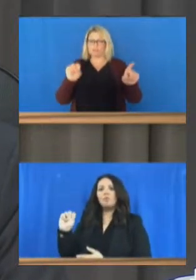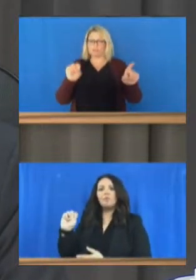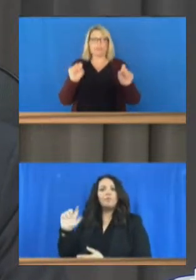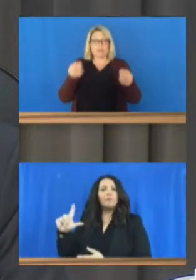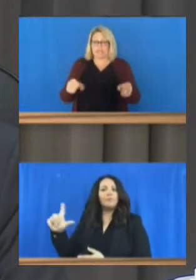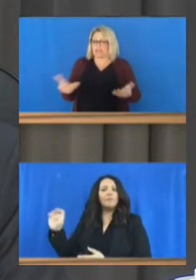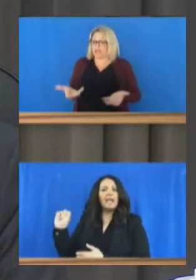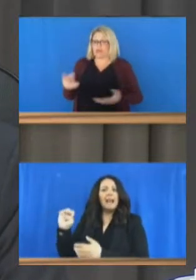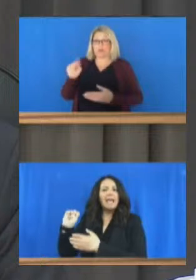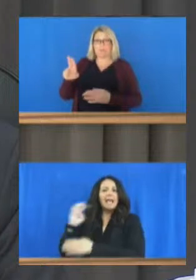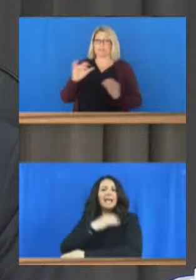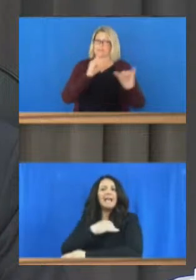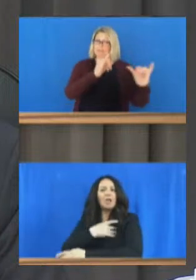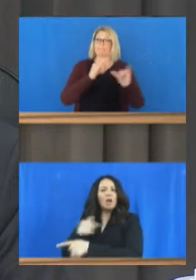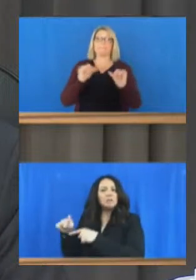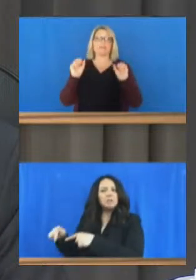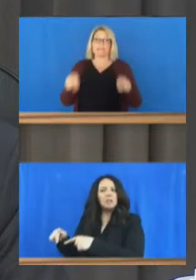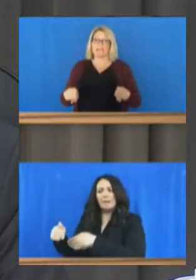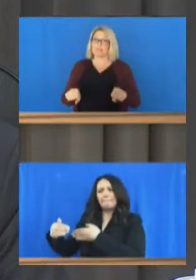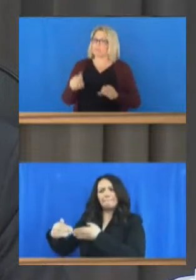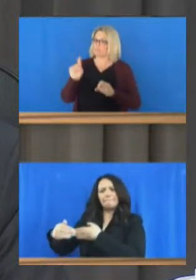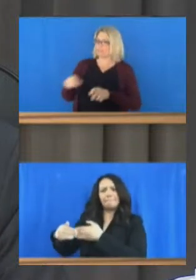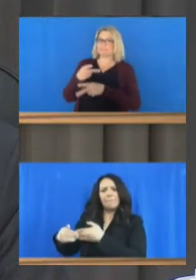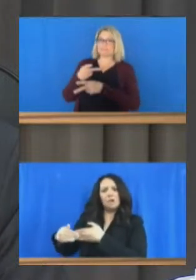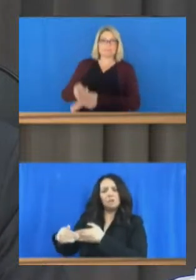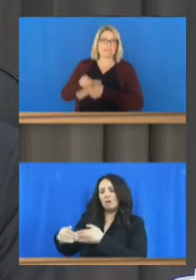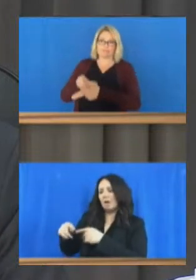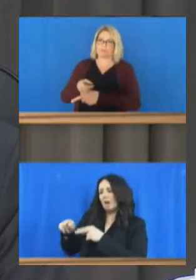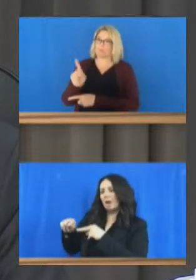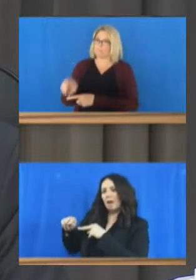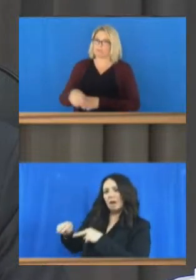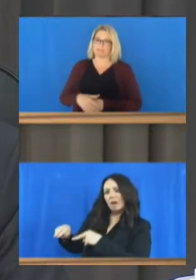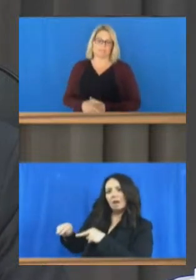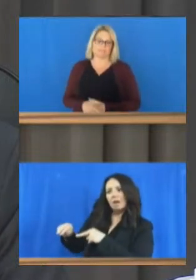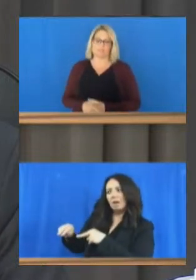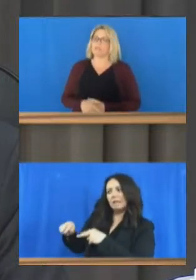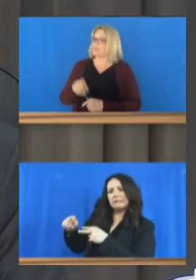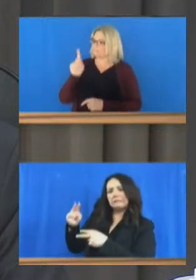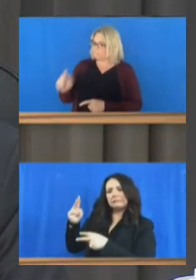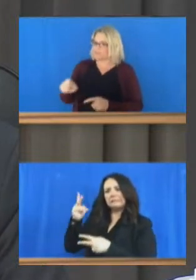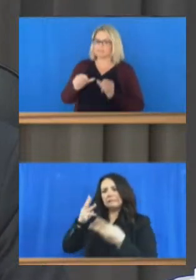This is the best part about being part of these briefings. As of this morning,